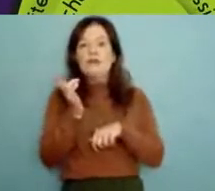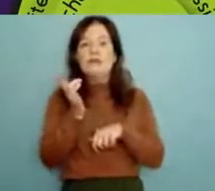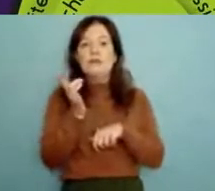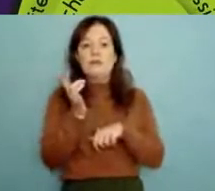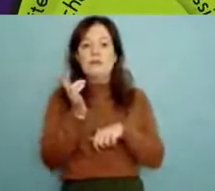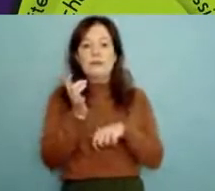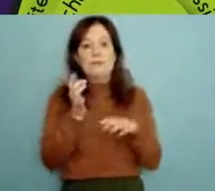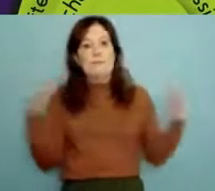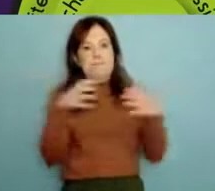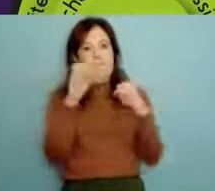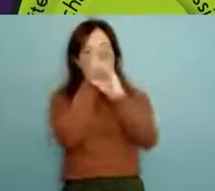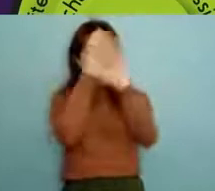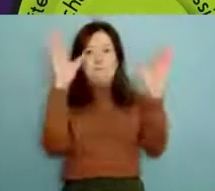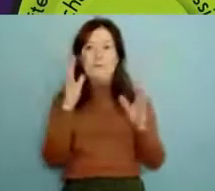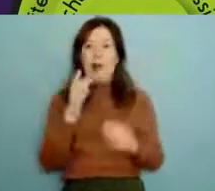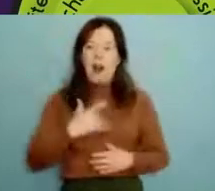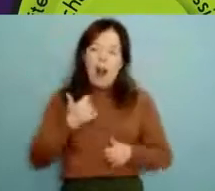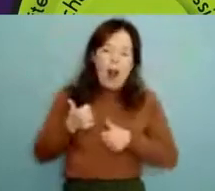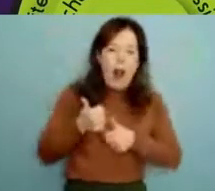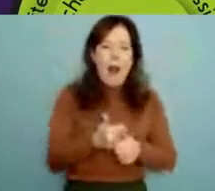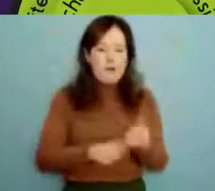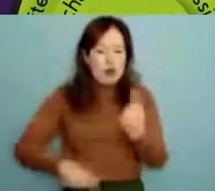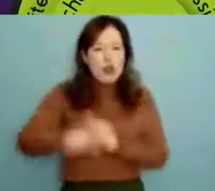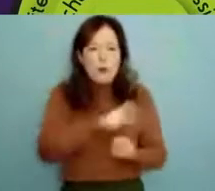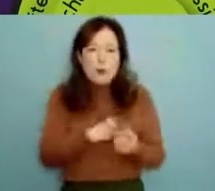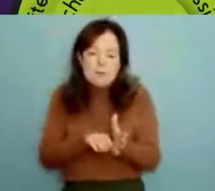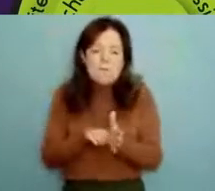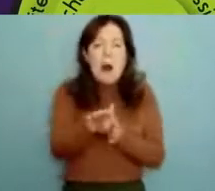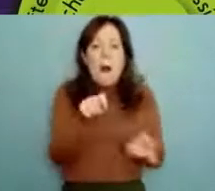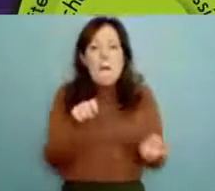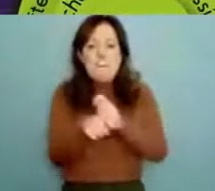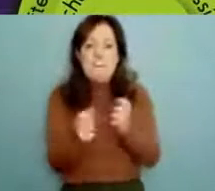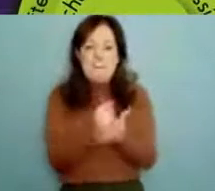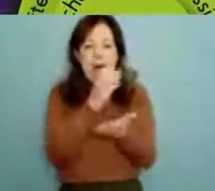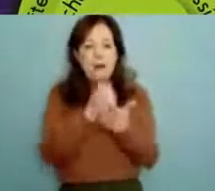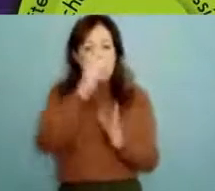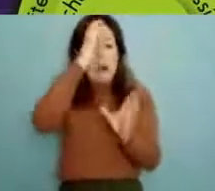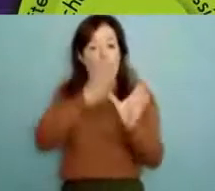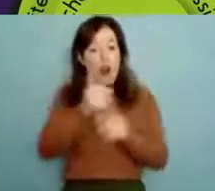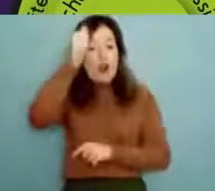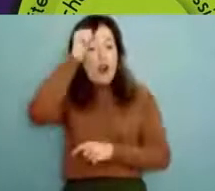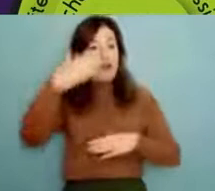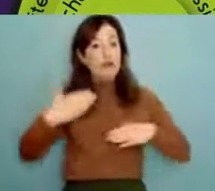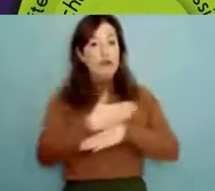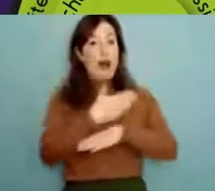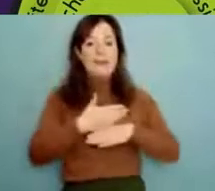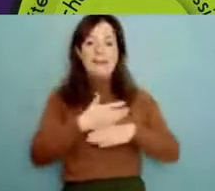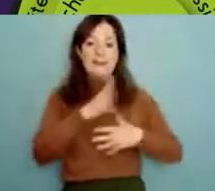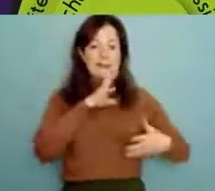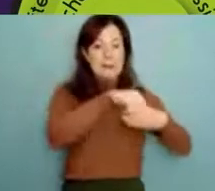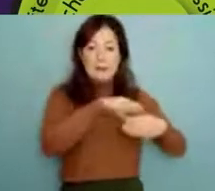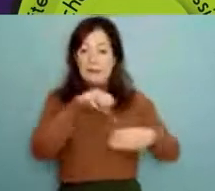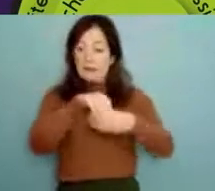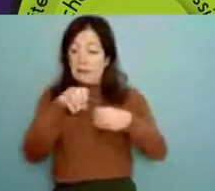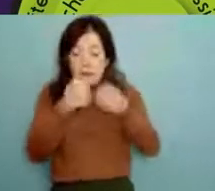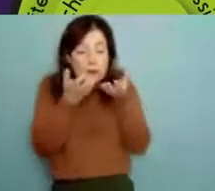To transform lives and communities by extending and embedding psychological knowledge and practice across the whole of health and